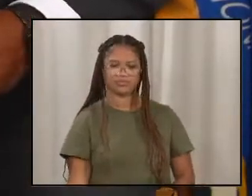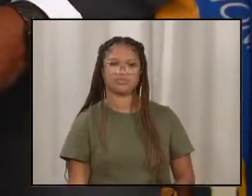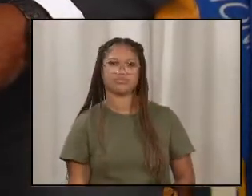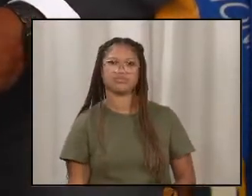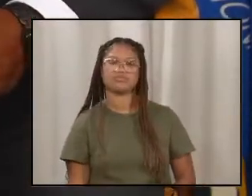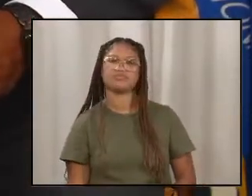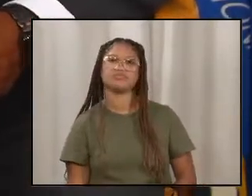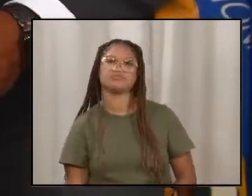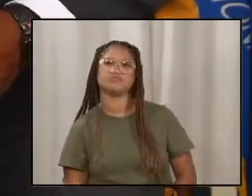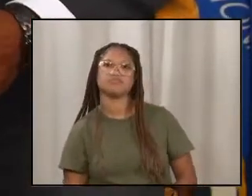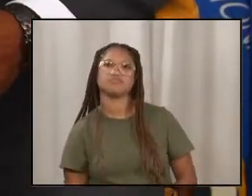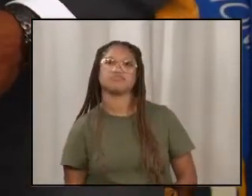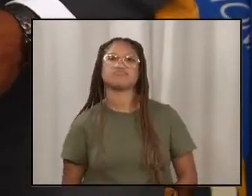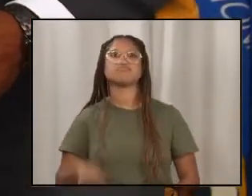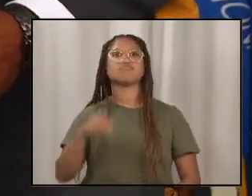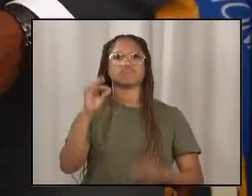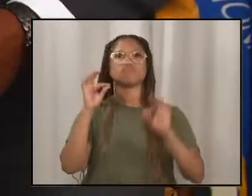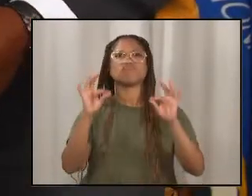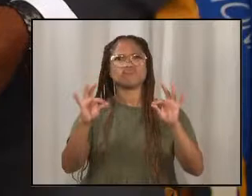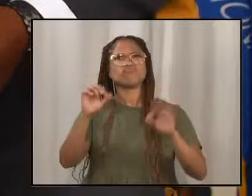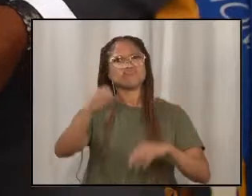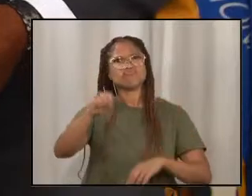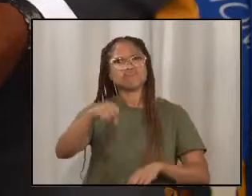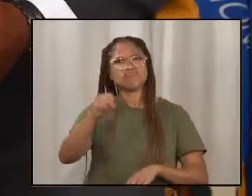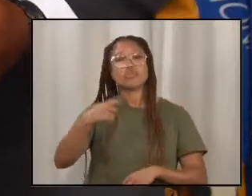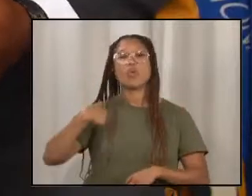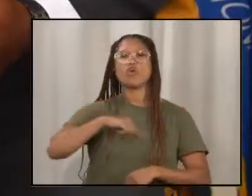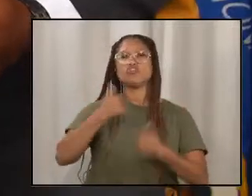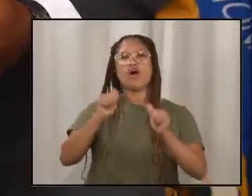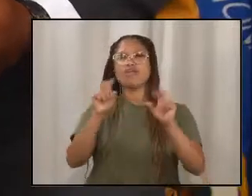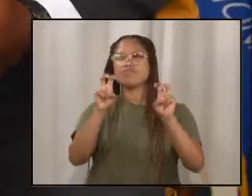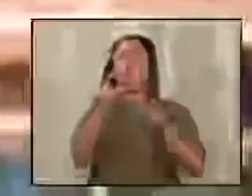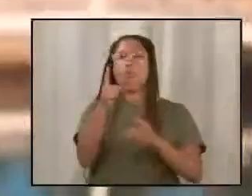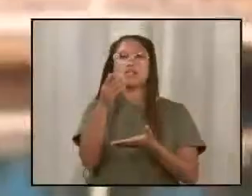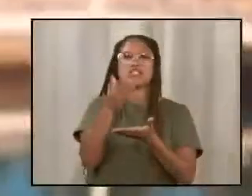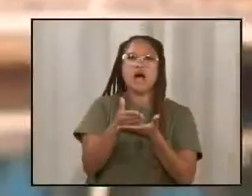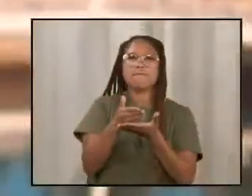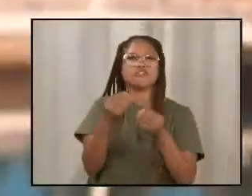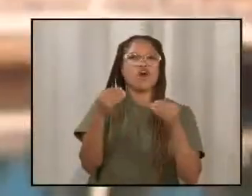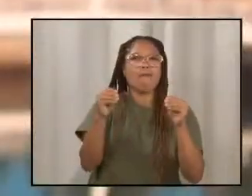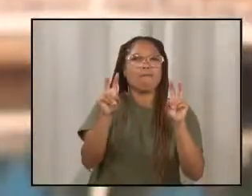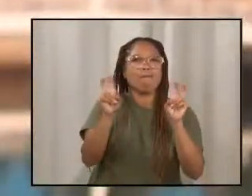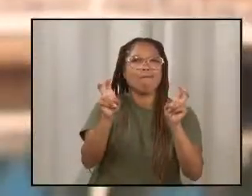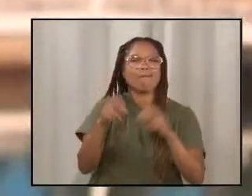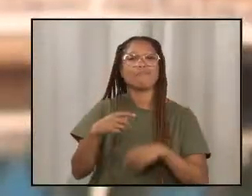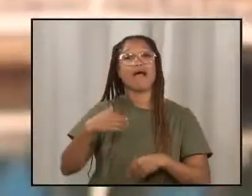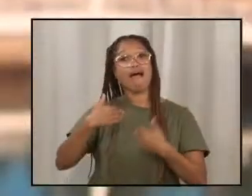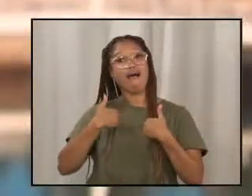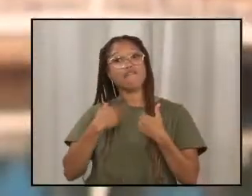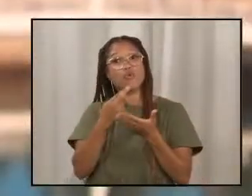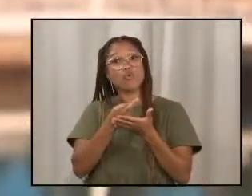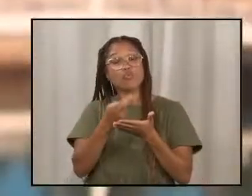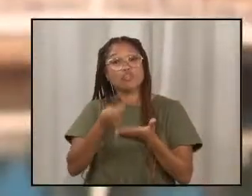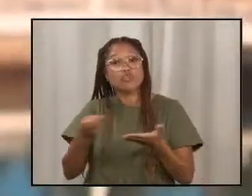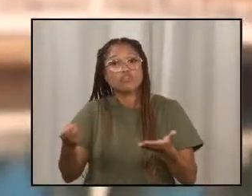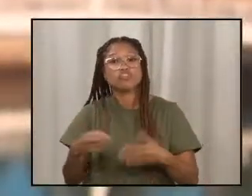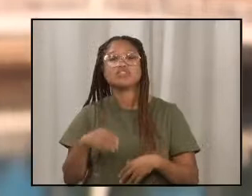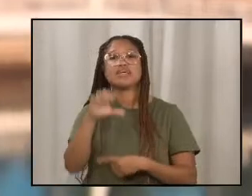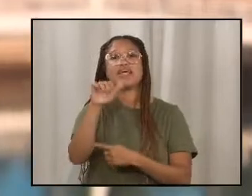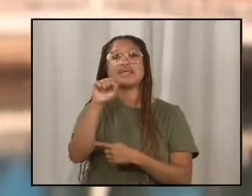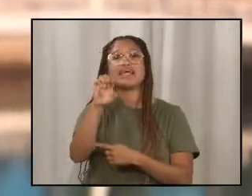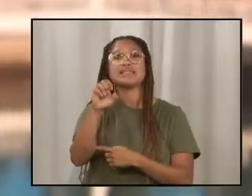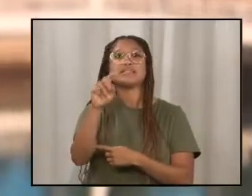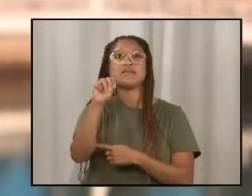At the Multi-Service Center, we really strive to be sort of a one-stop shop. We have resources in case management services, which helps with